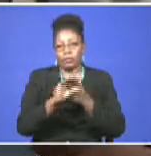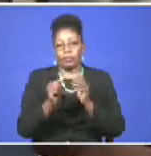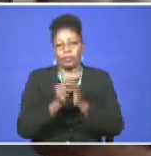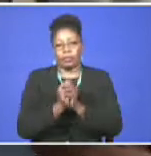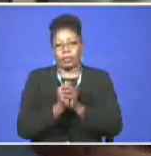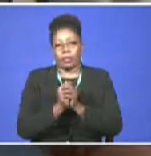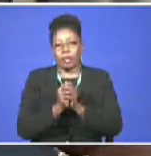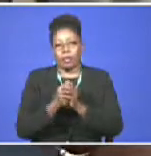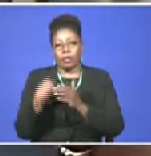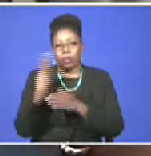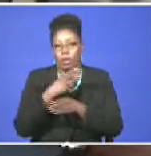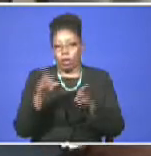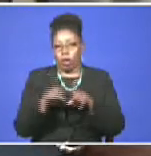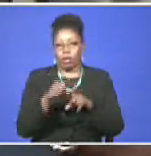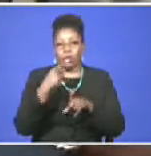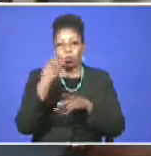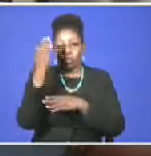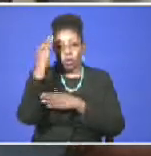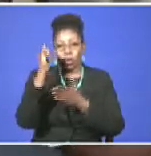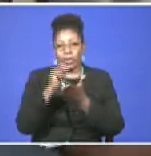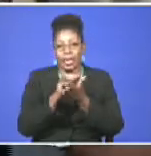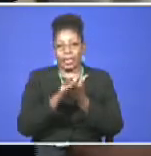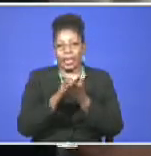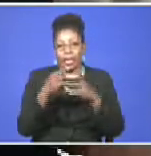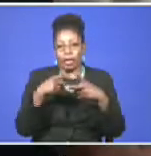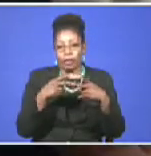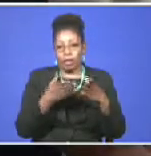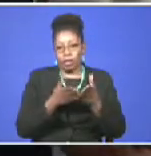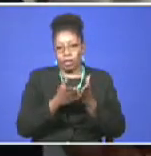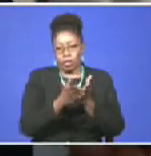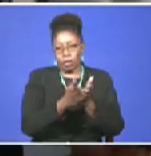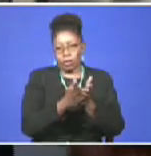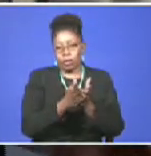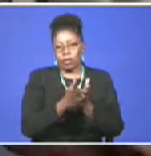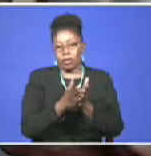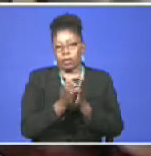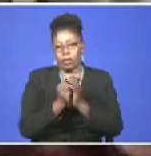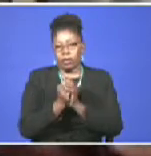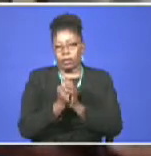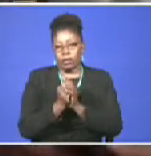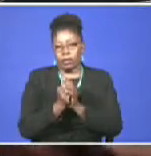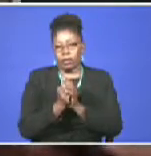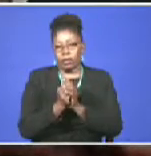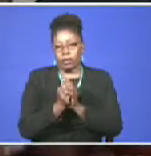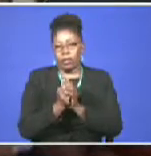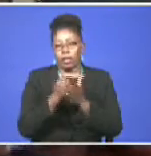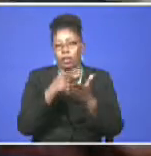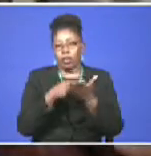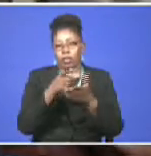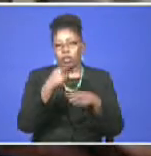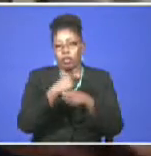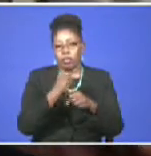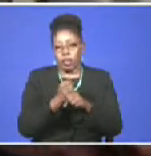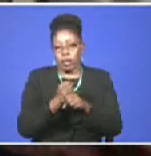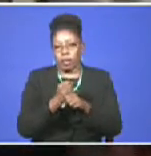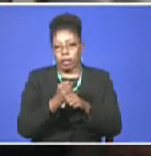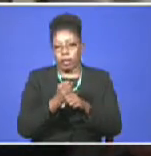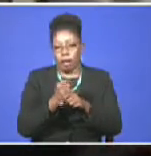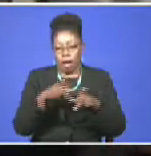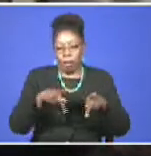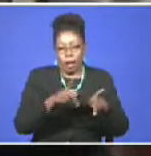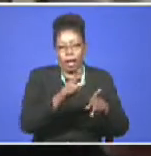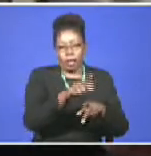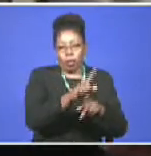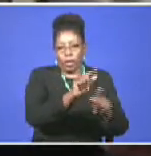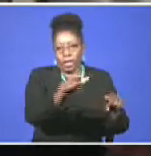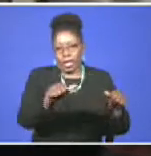also note that they have also shifted their means of poaching. You know, and this is, when you make an inroad in one area, you have success in other areas. You